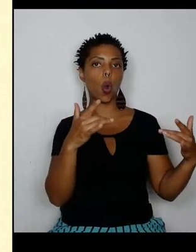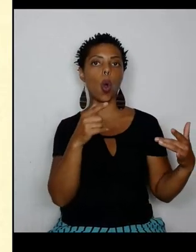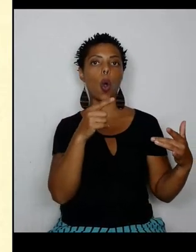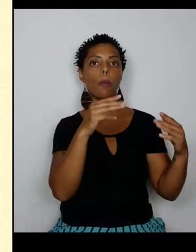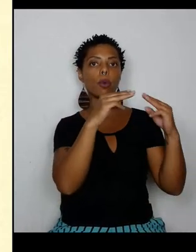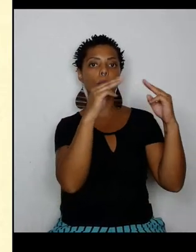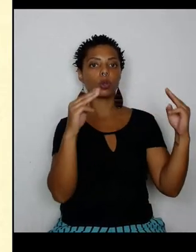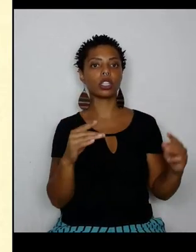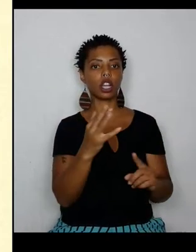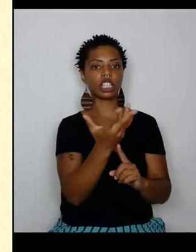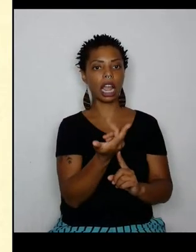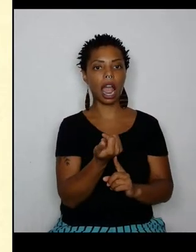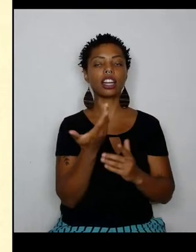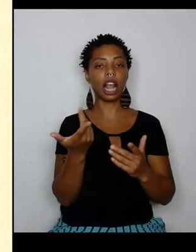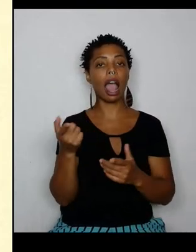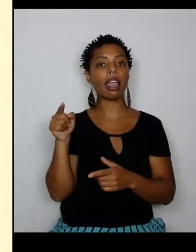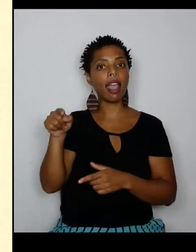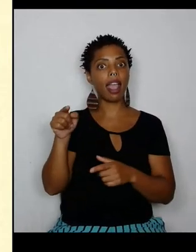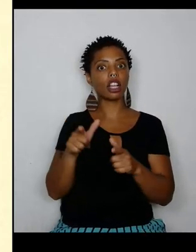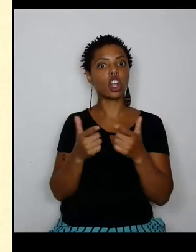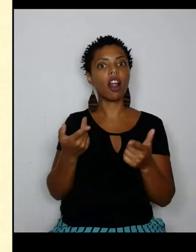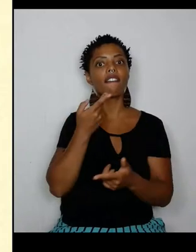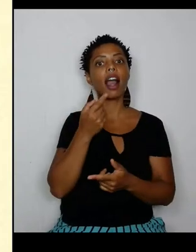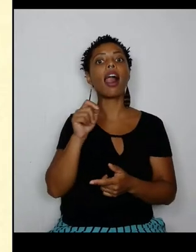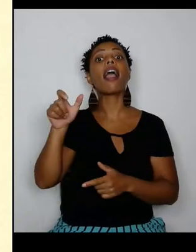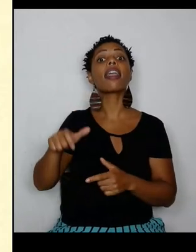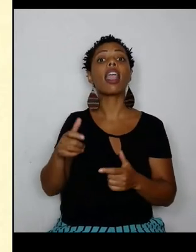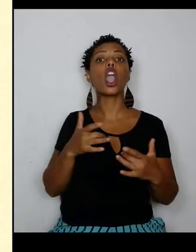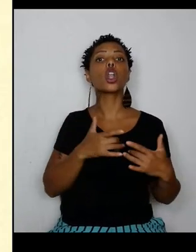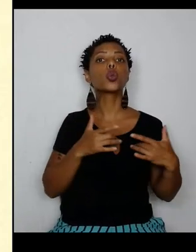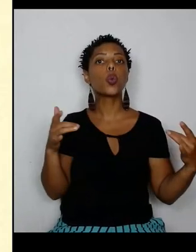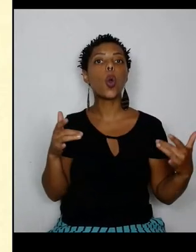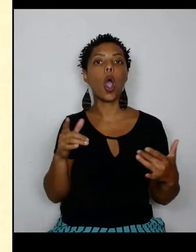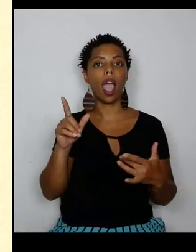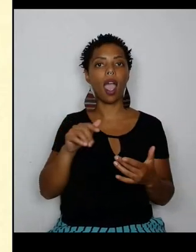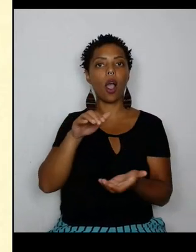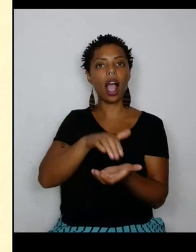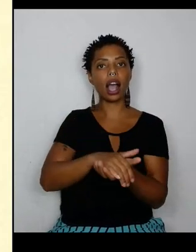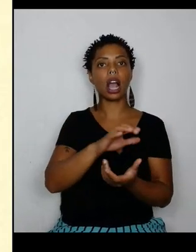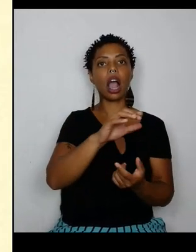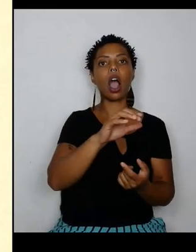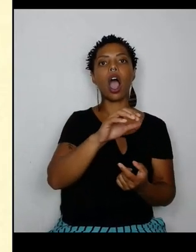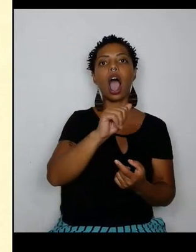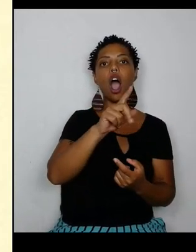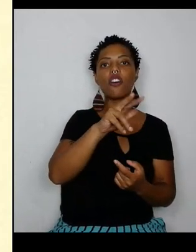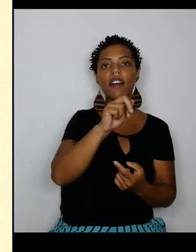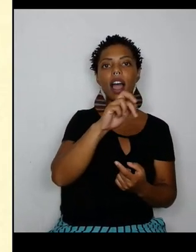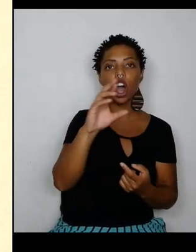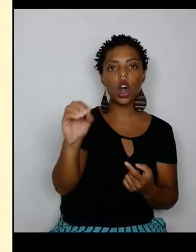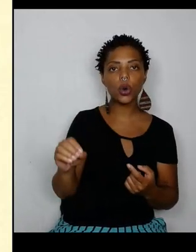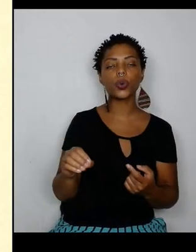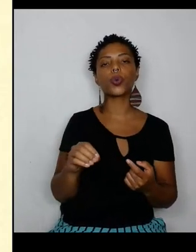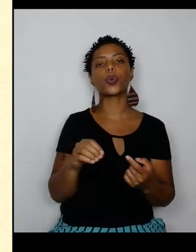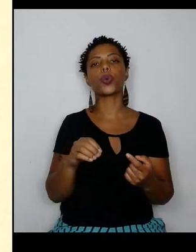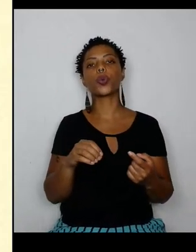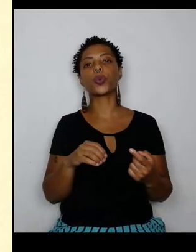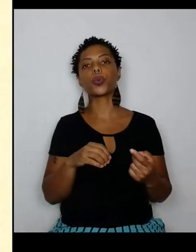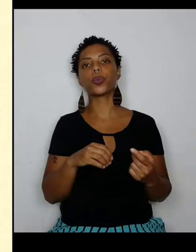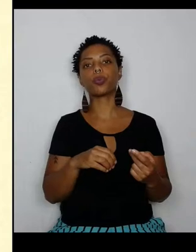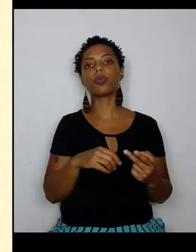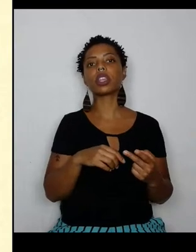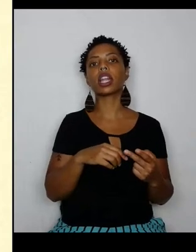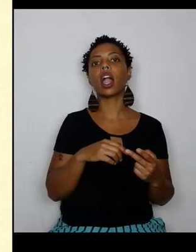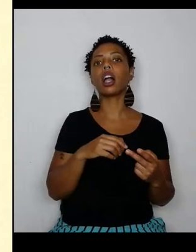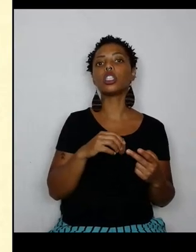museum of art in this article we see the no the name of the people who donated this